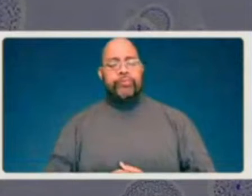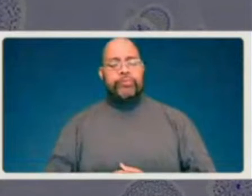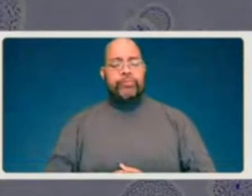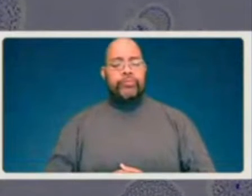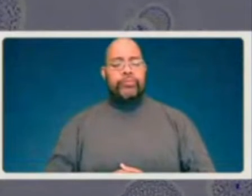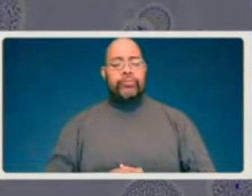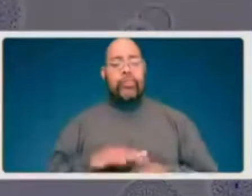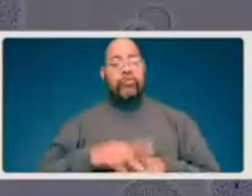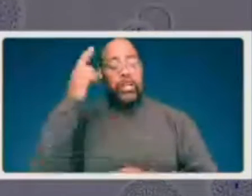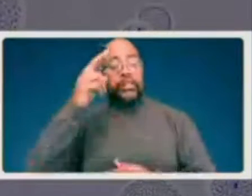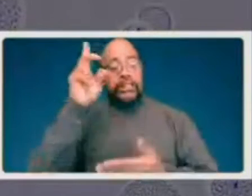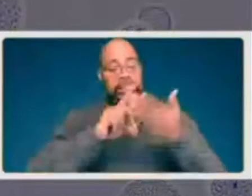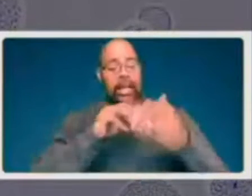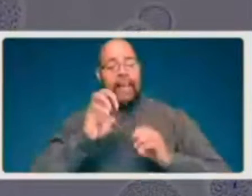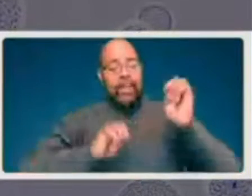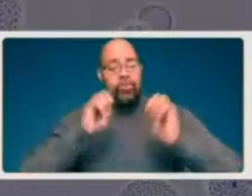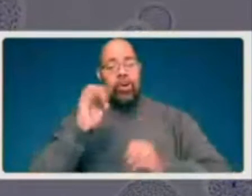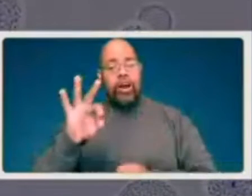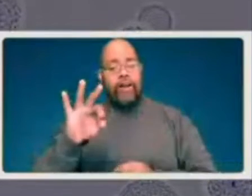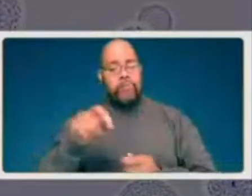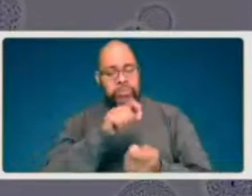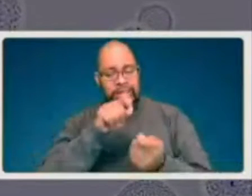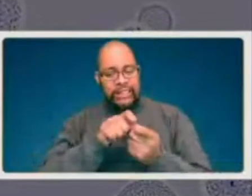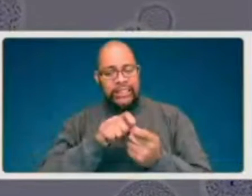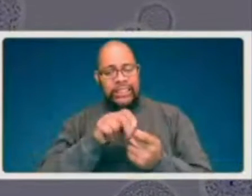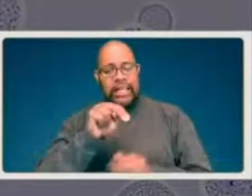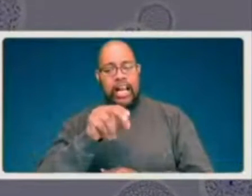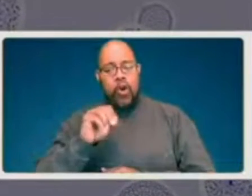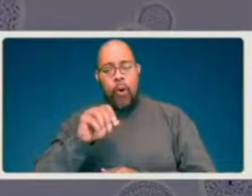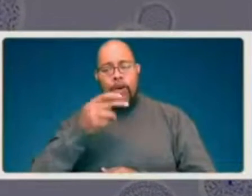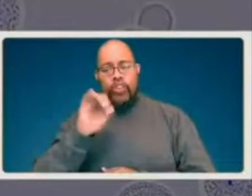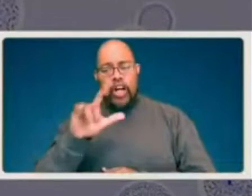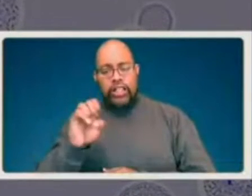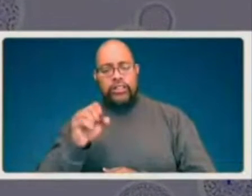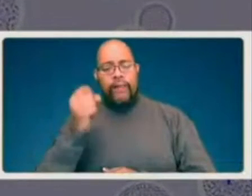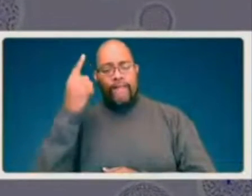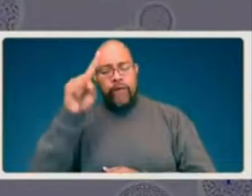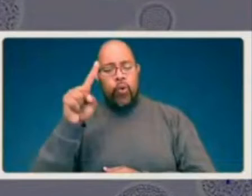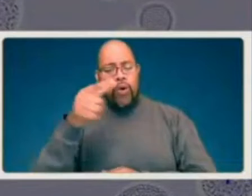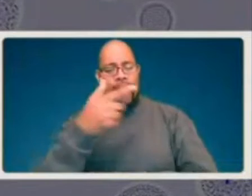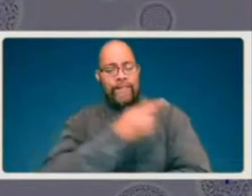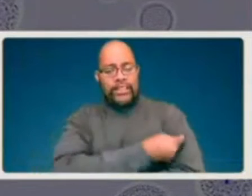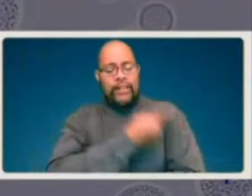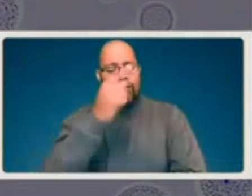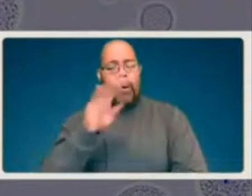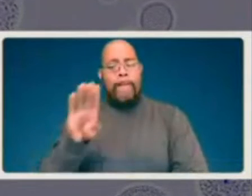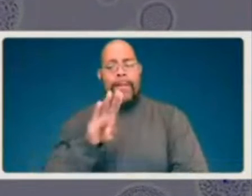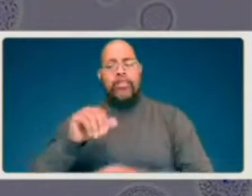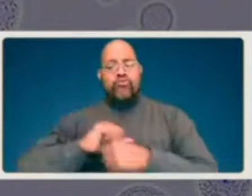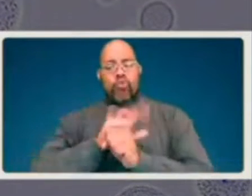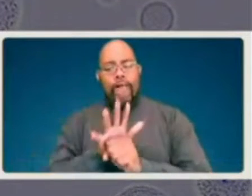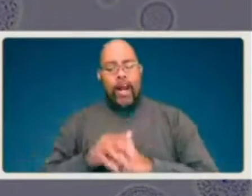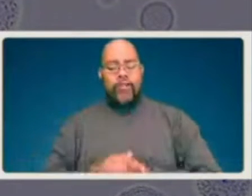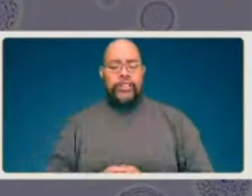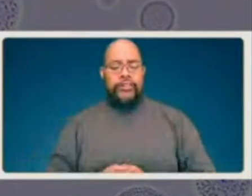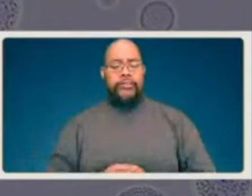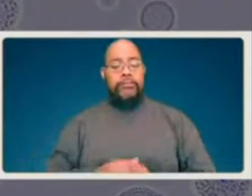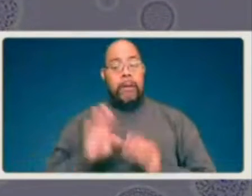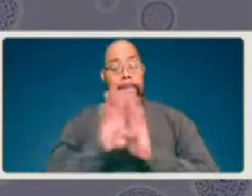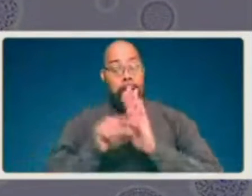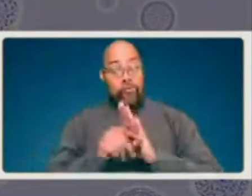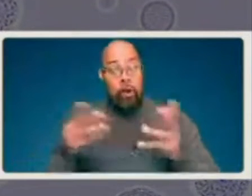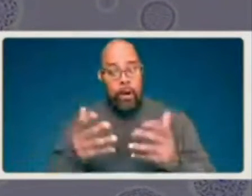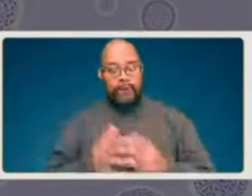on rational design and evaluation of precision nanoparticle vaccines for beta coronaviruses.